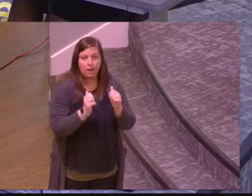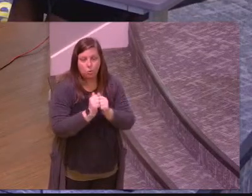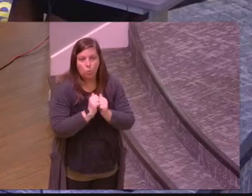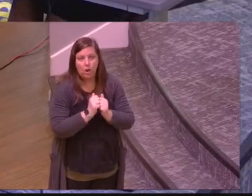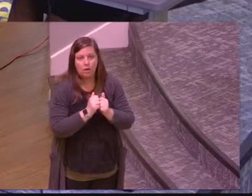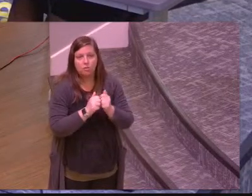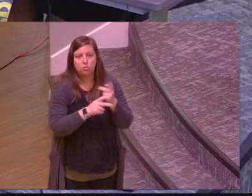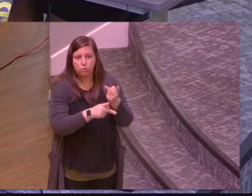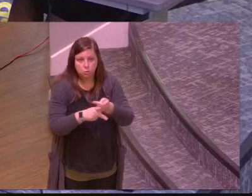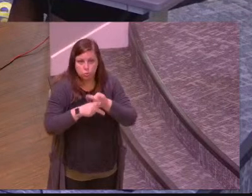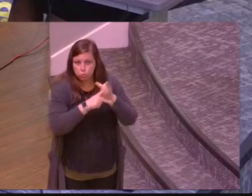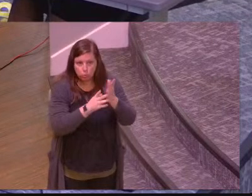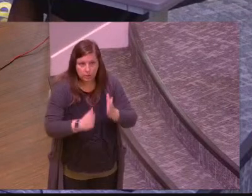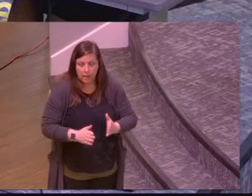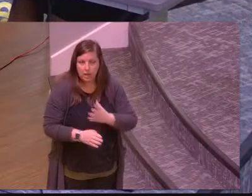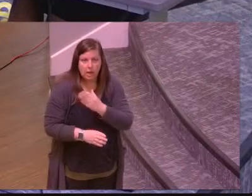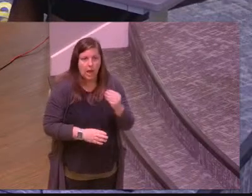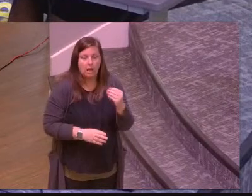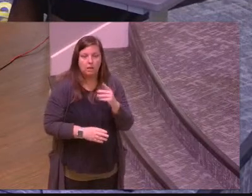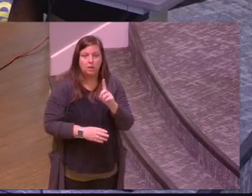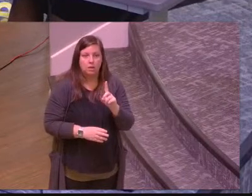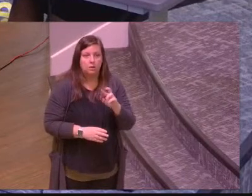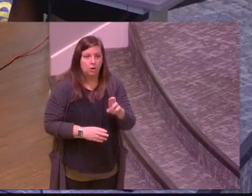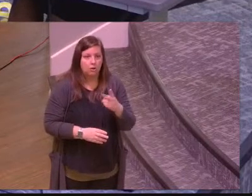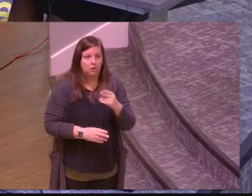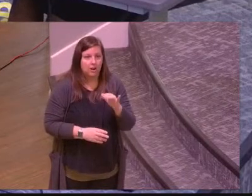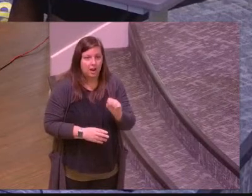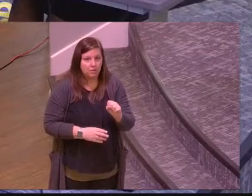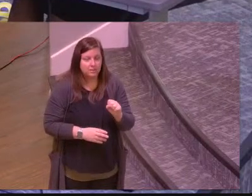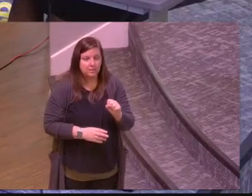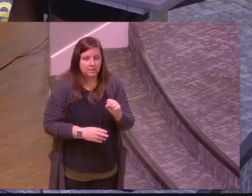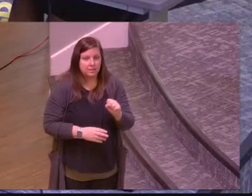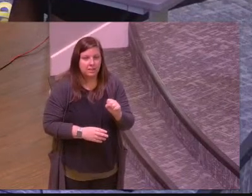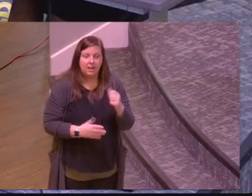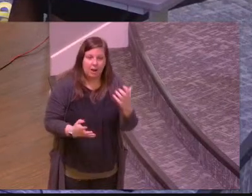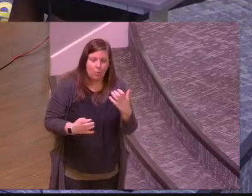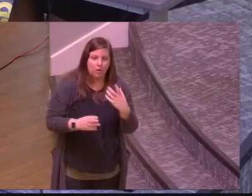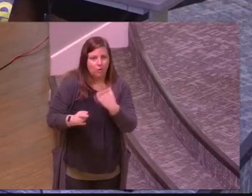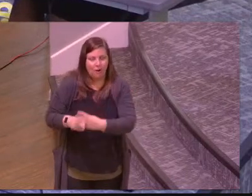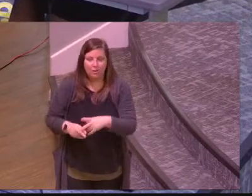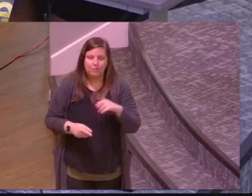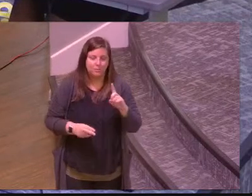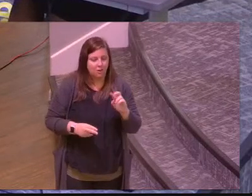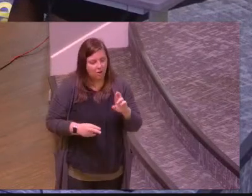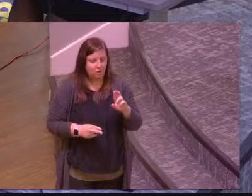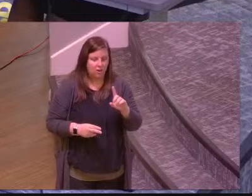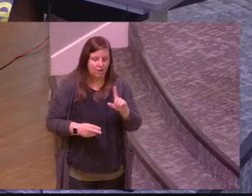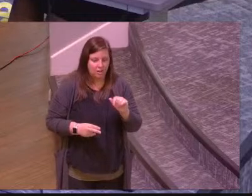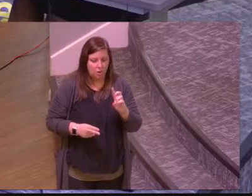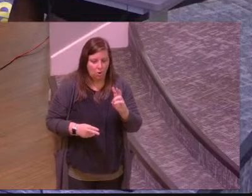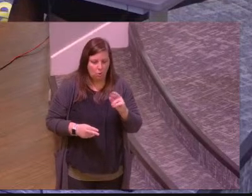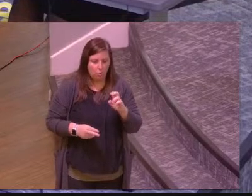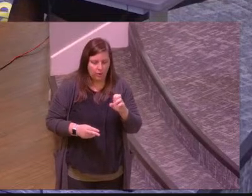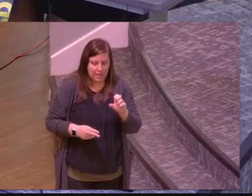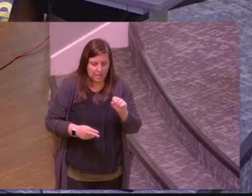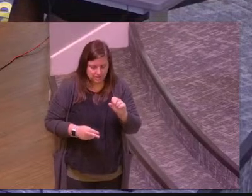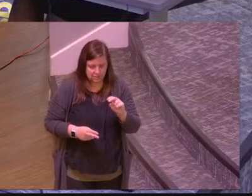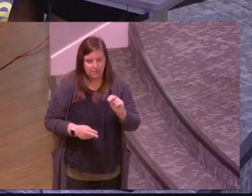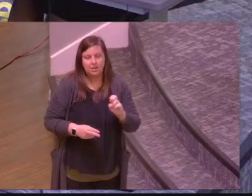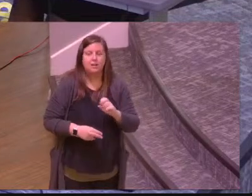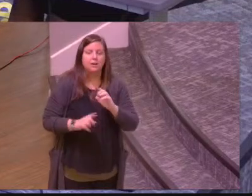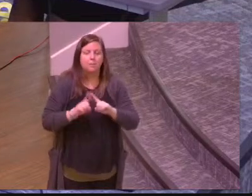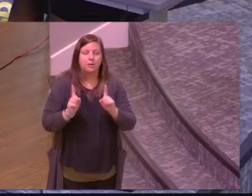Dr. Harris. I keep wanting to call him Dr. Lawrence, Dr. Harris, and it starts that